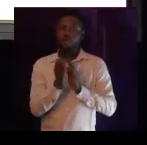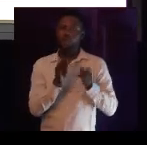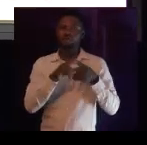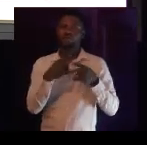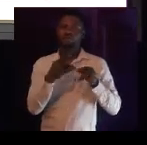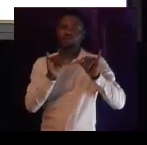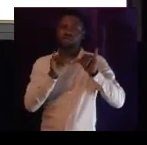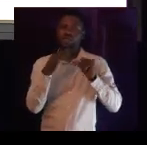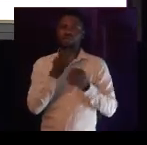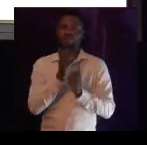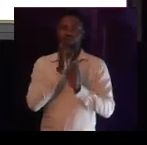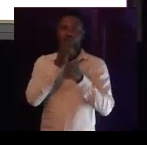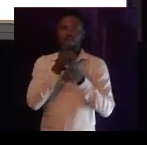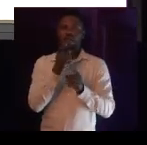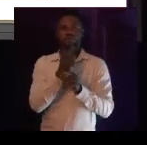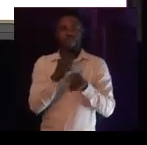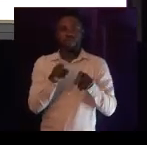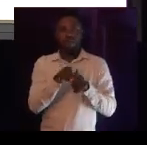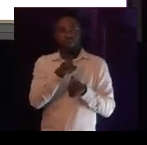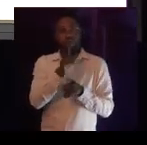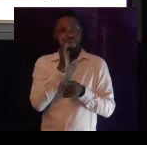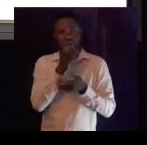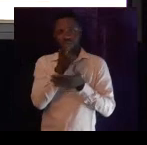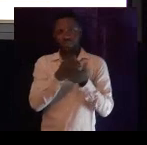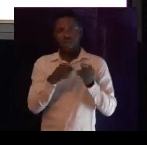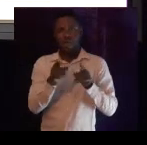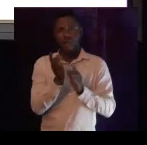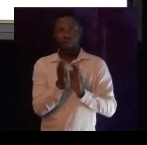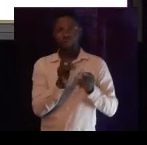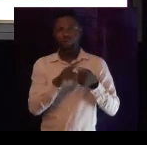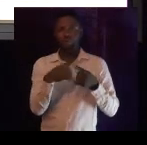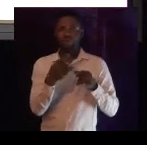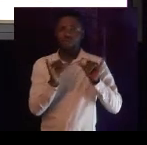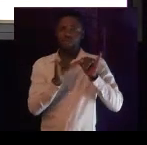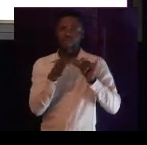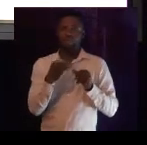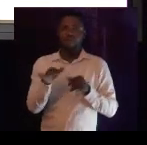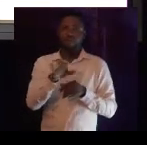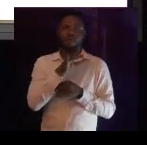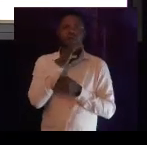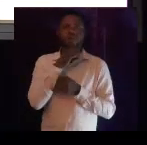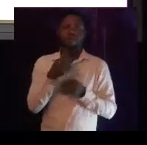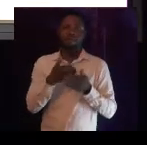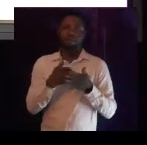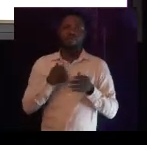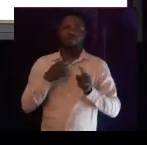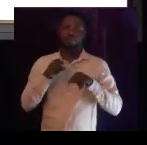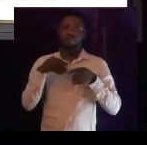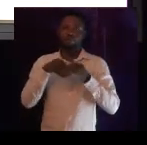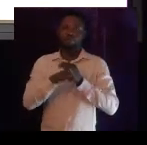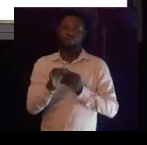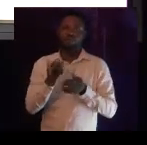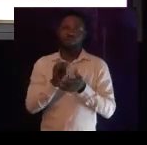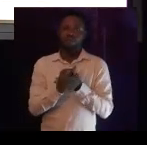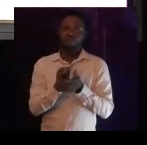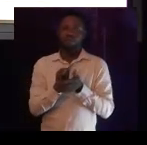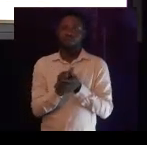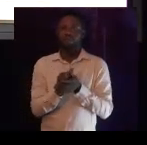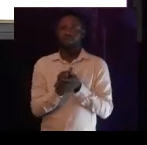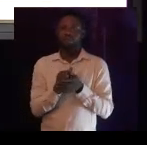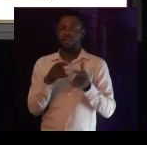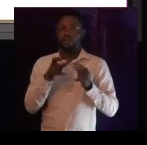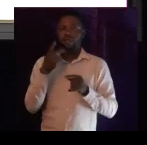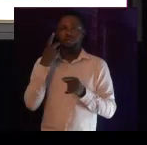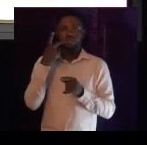the size of the data, just like you are going to share it according to the size of your age. But before we go into pie charts